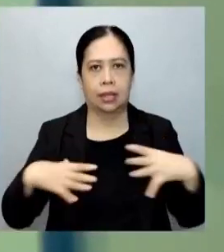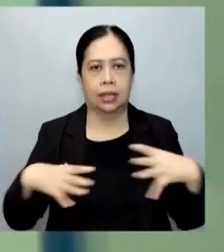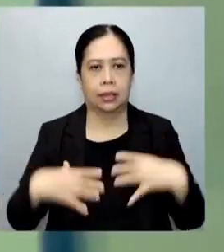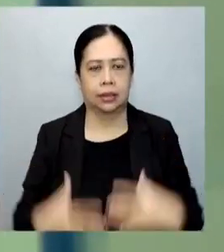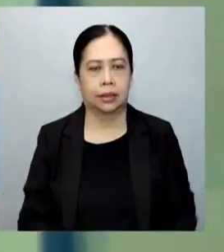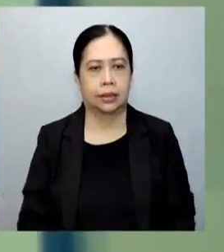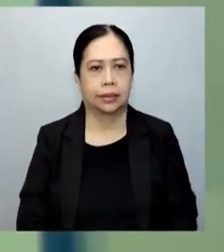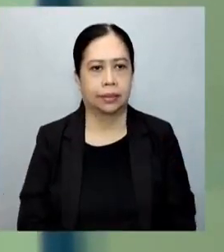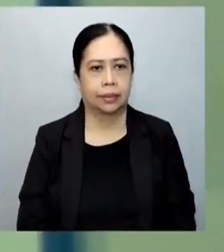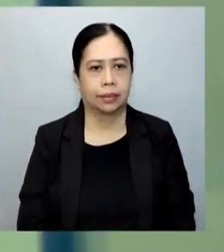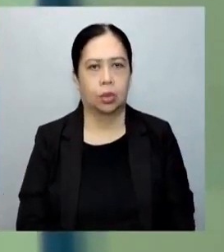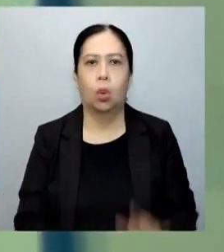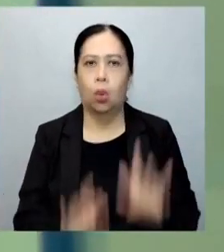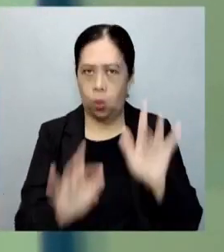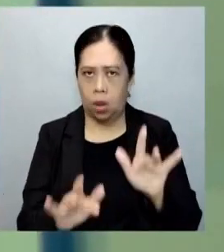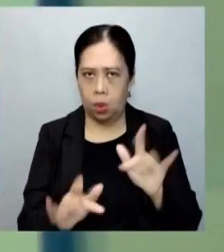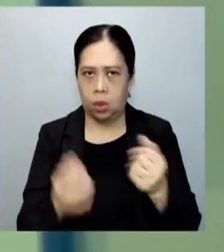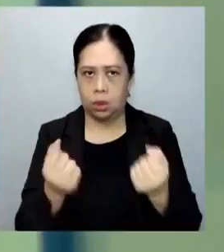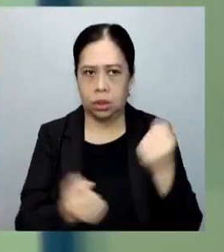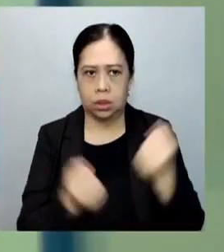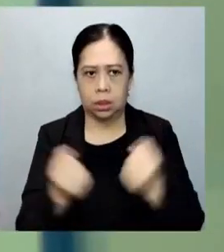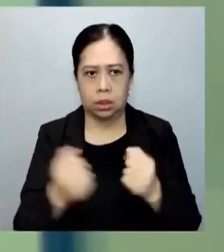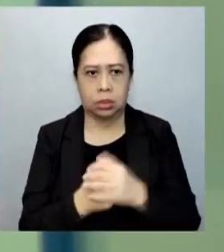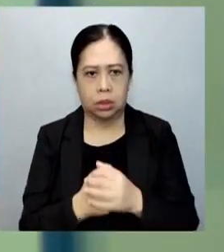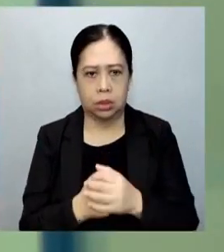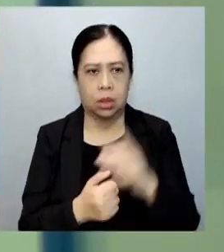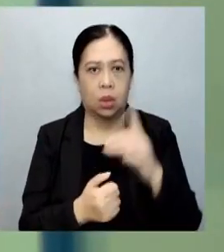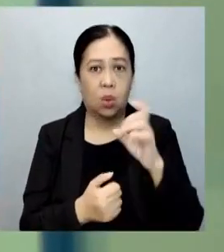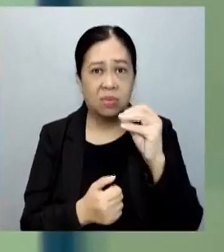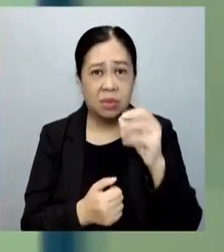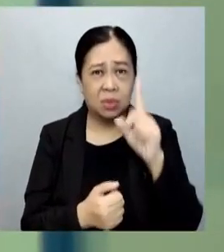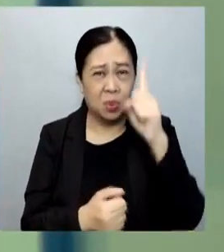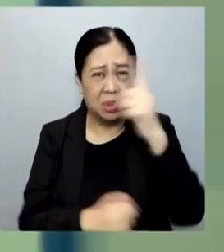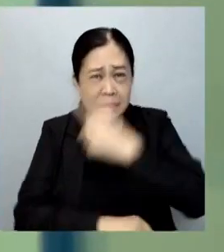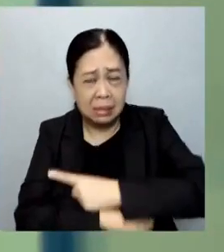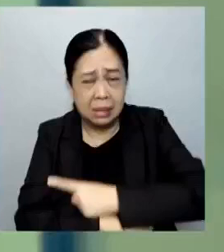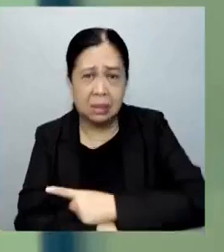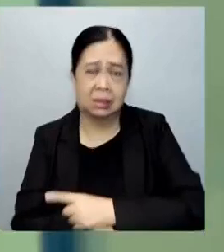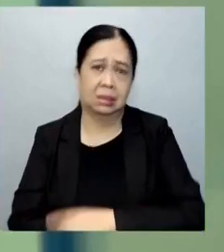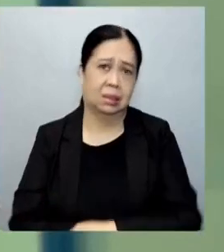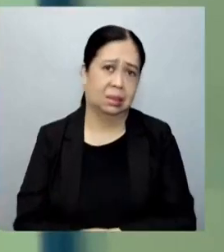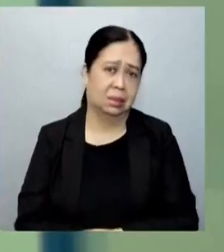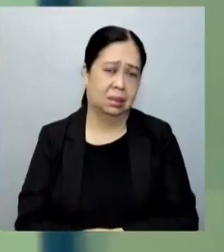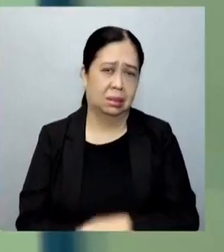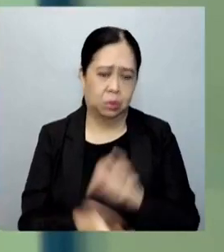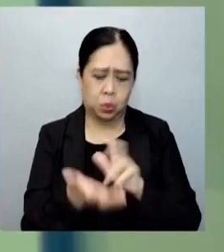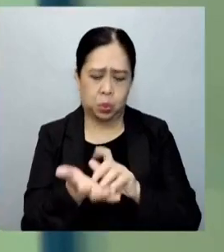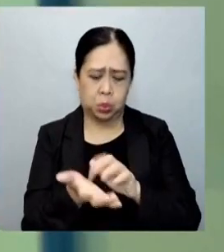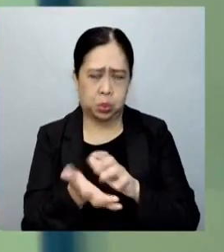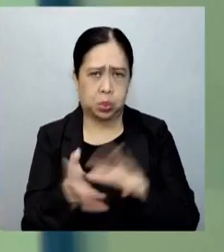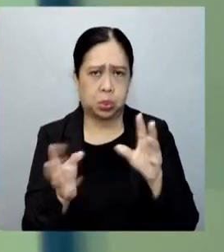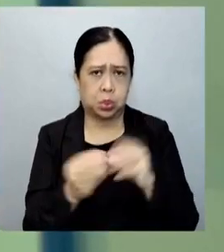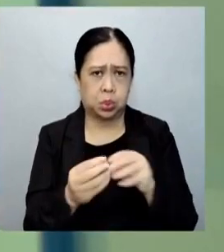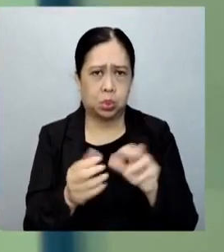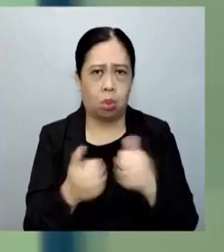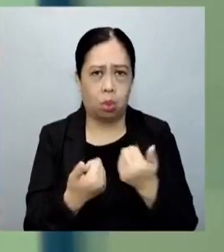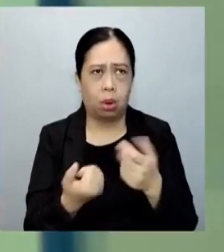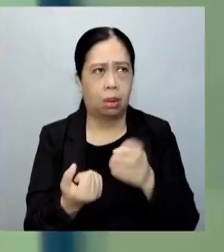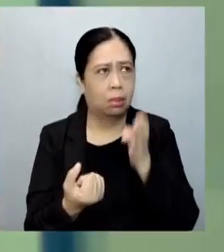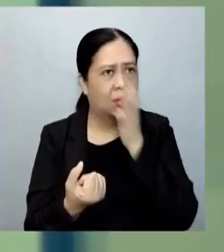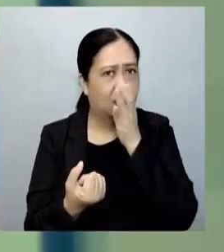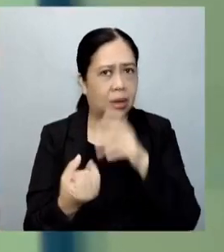Mawawala sa driver ngayon mga 150 pesos a day. Na iyan ay pwede sa computation ko, may pang-almusal na